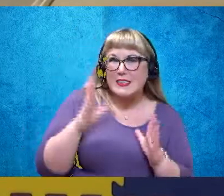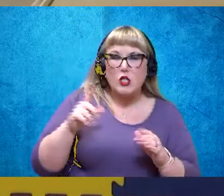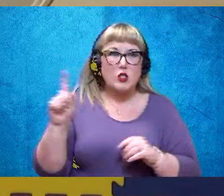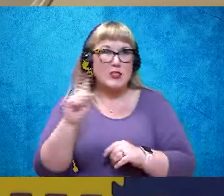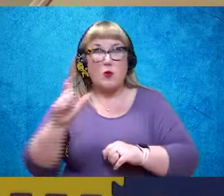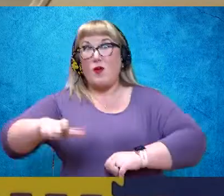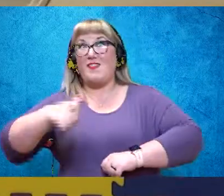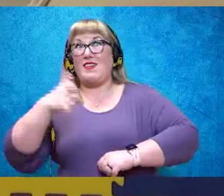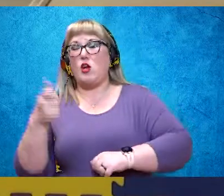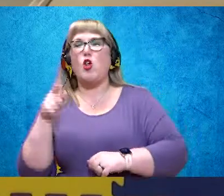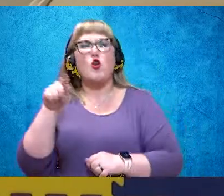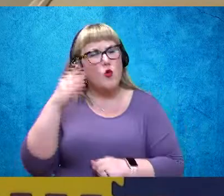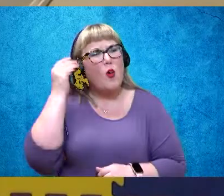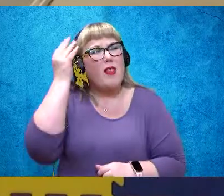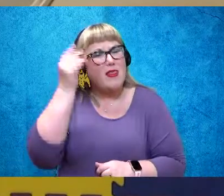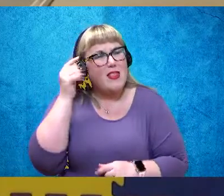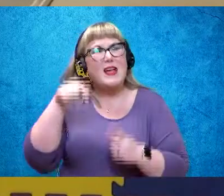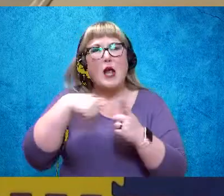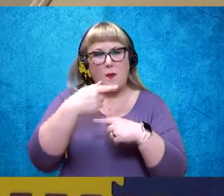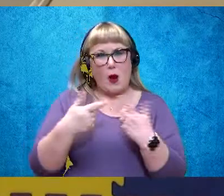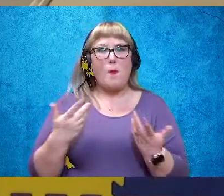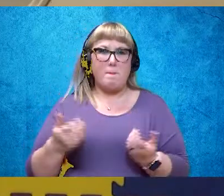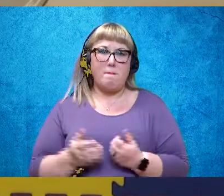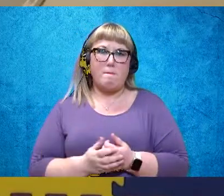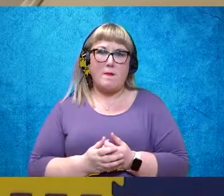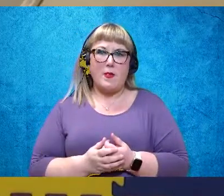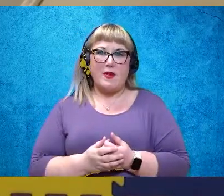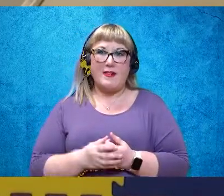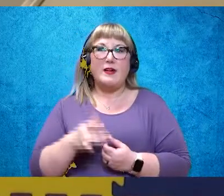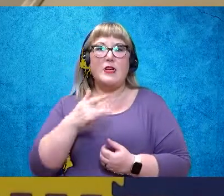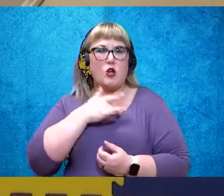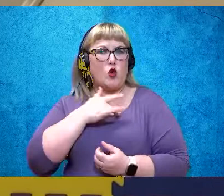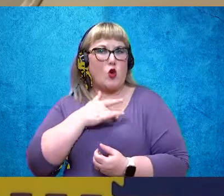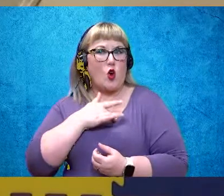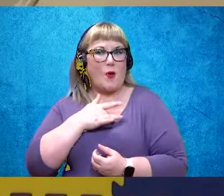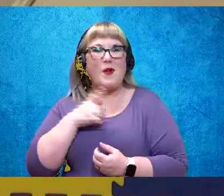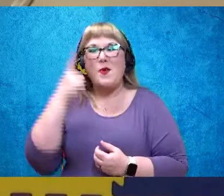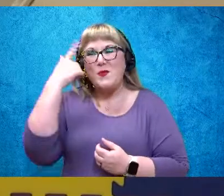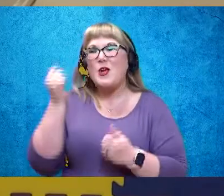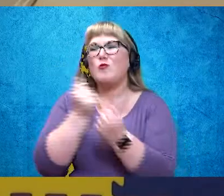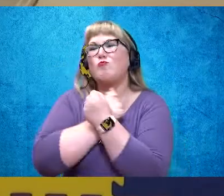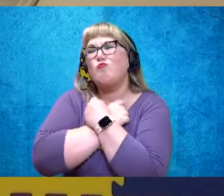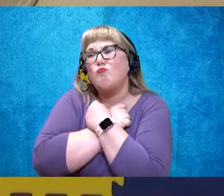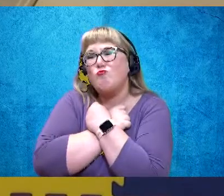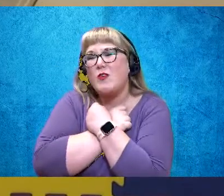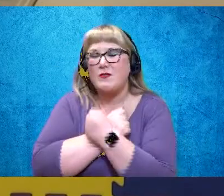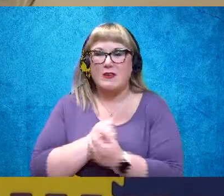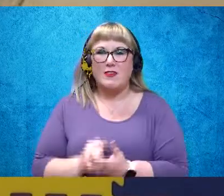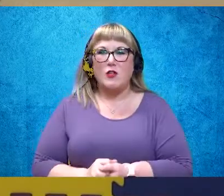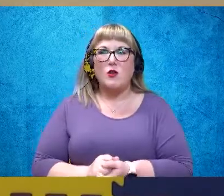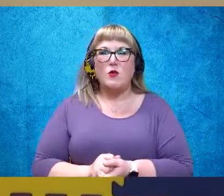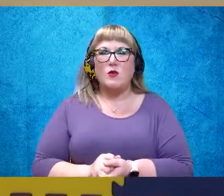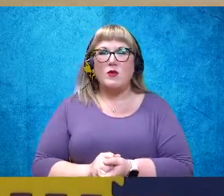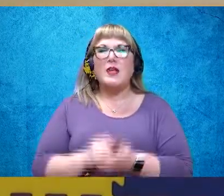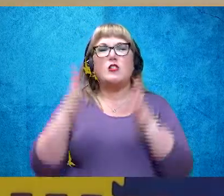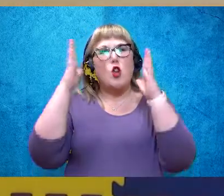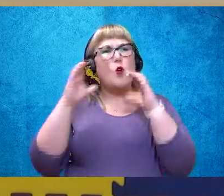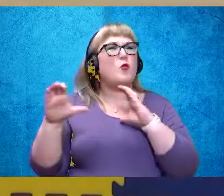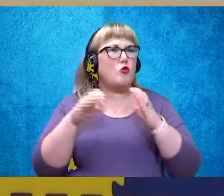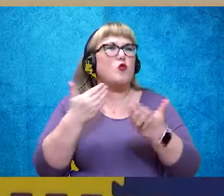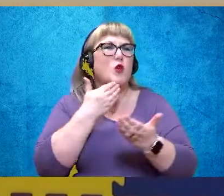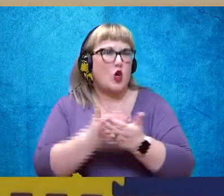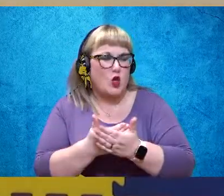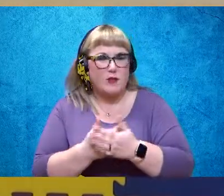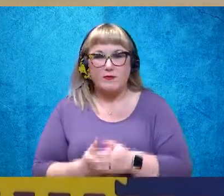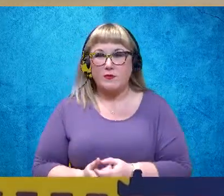that you are thinking about in your mind and in your heart because you love them, and let's wish them well.